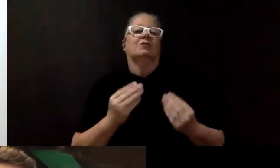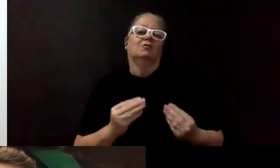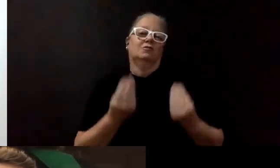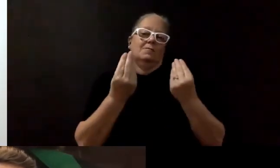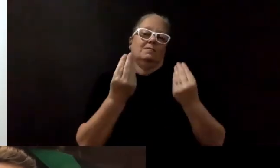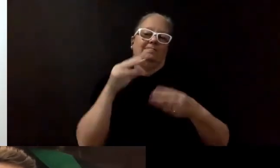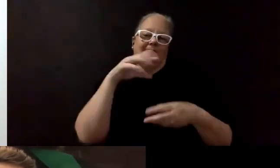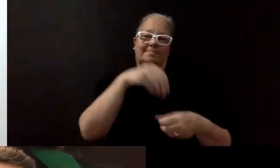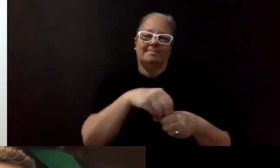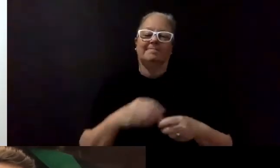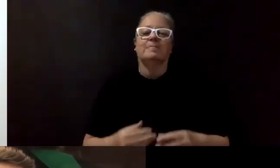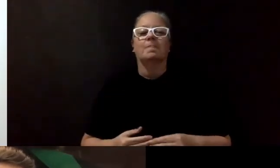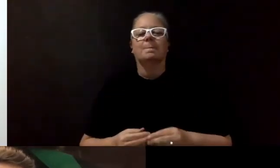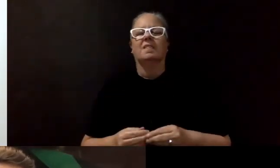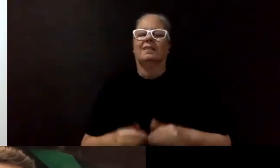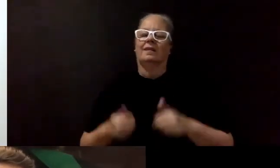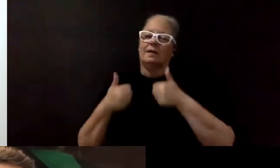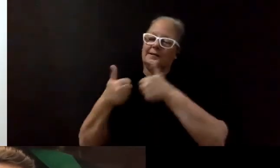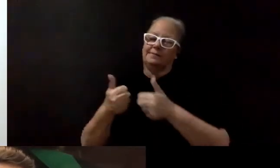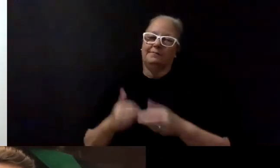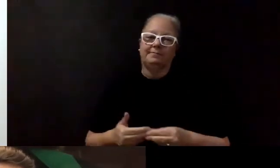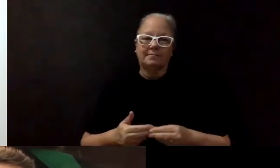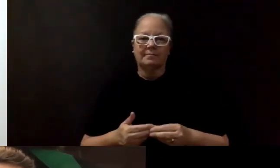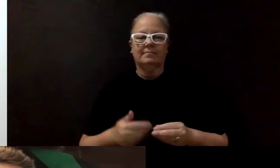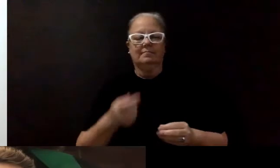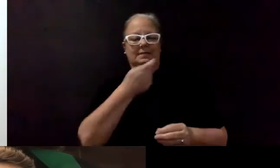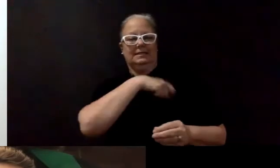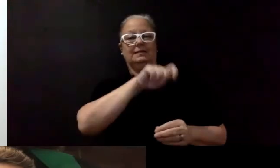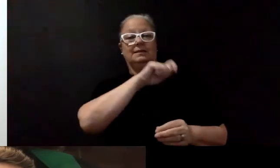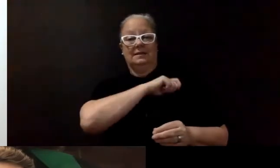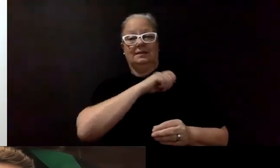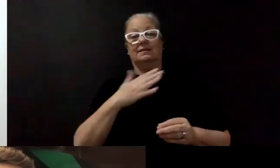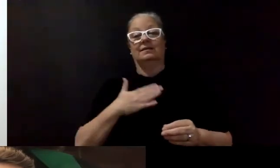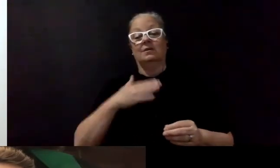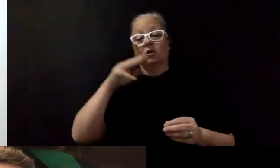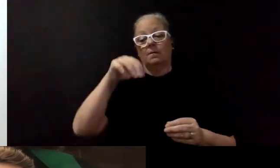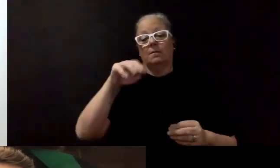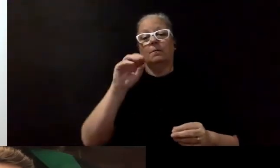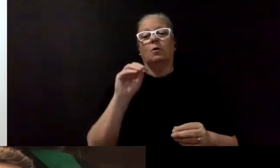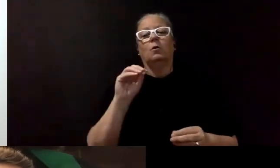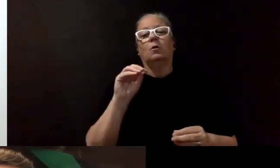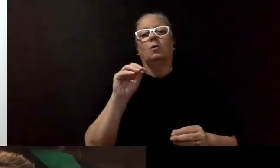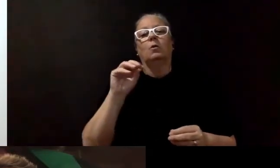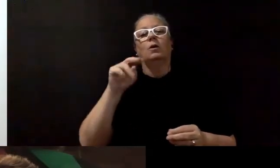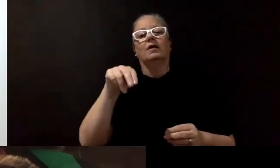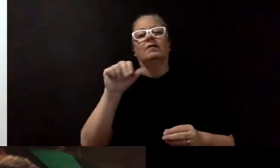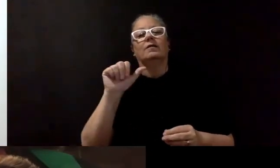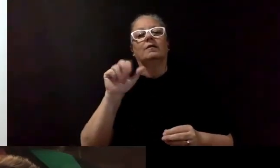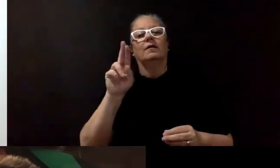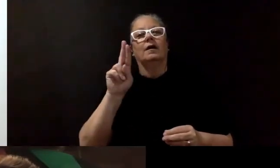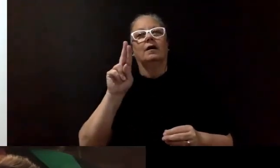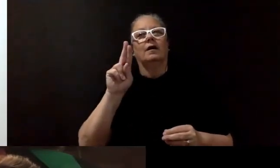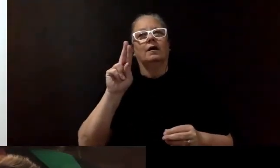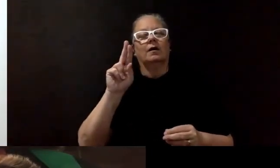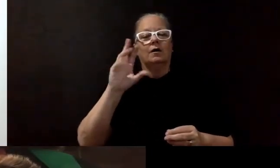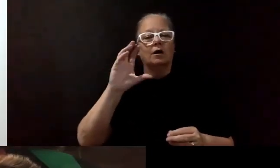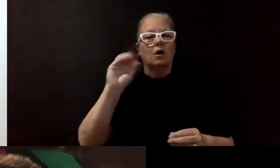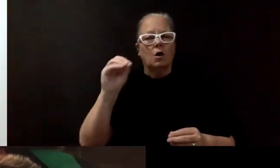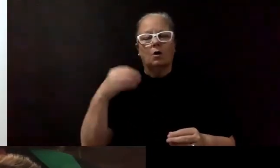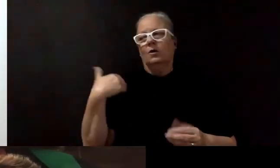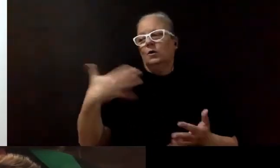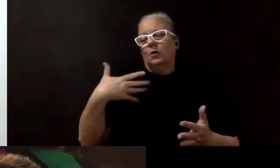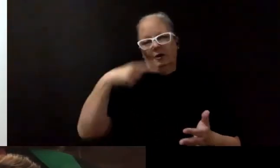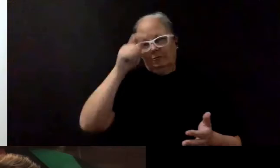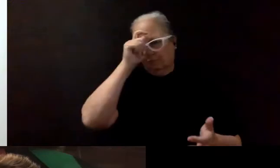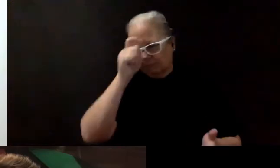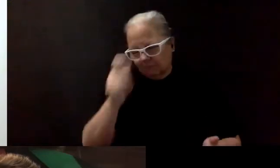Fantastic. Minorca, we really admire you. We really admire New Zealand. On the map of the stakeholders, where